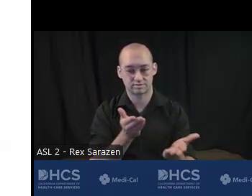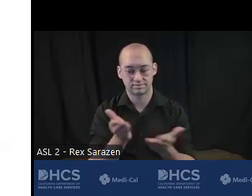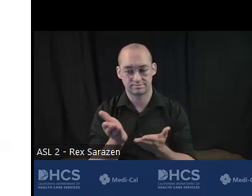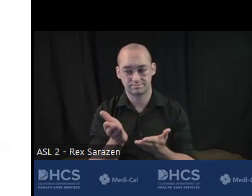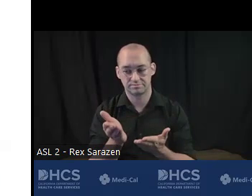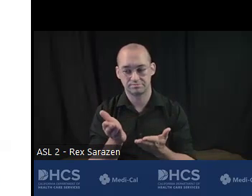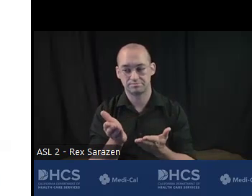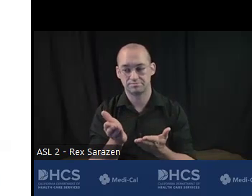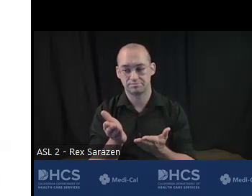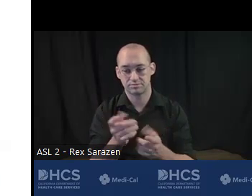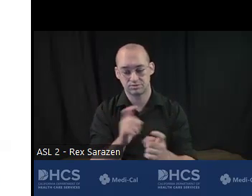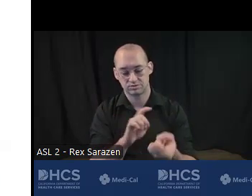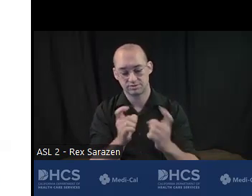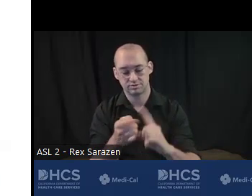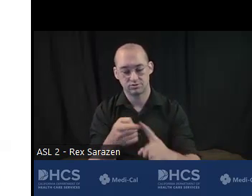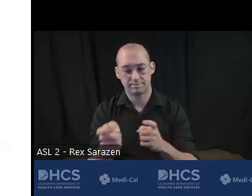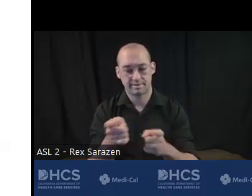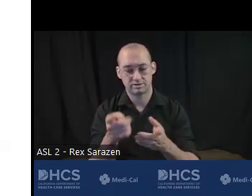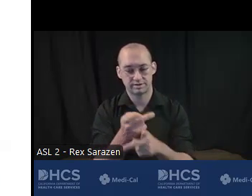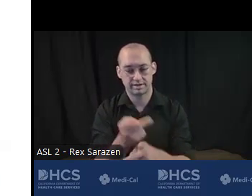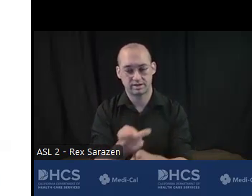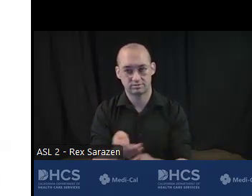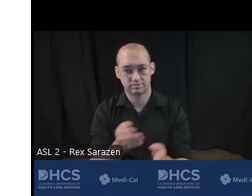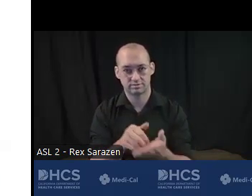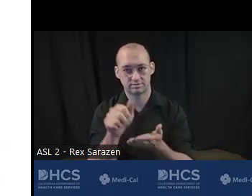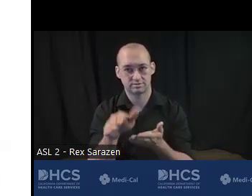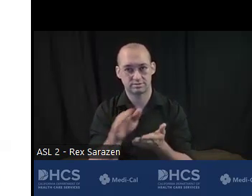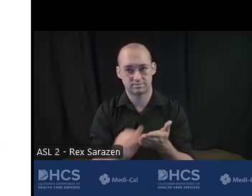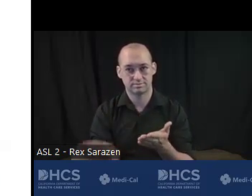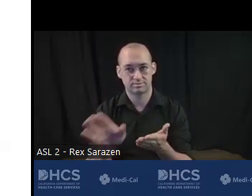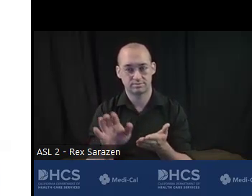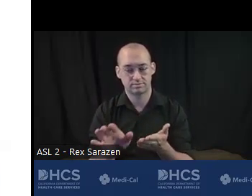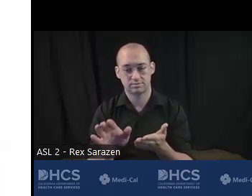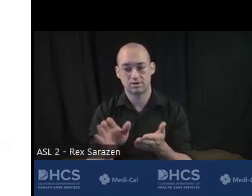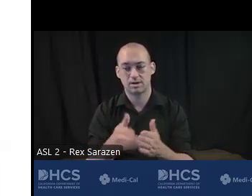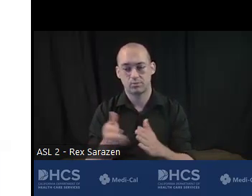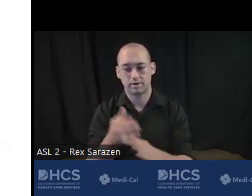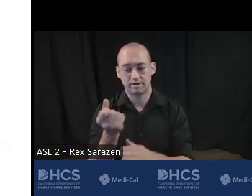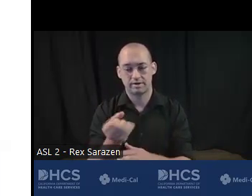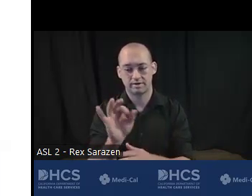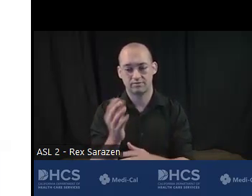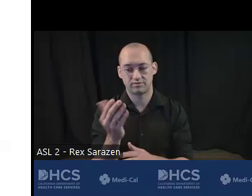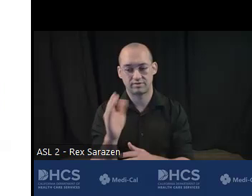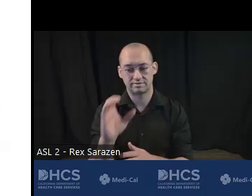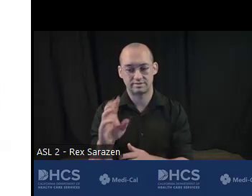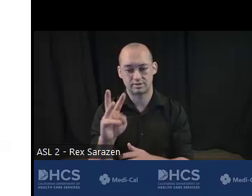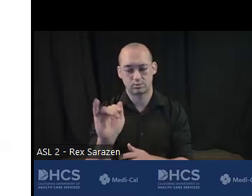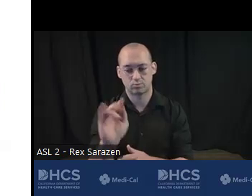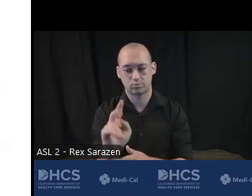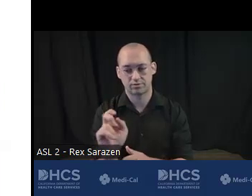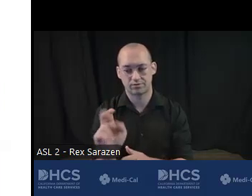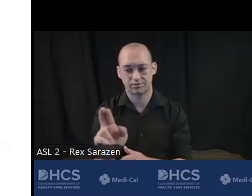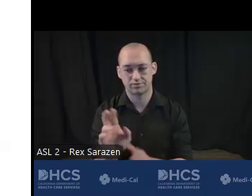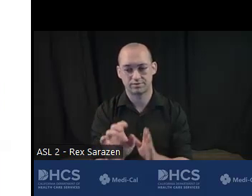to a managed care delivery system by concurrently operating the 1915C waivers with the state's